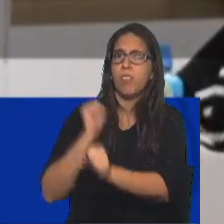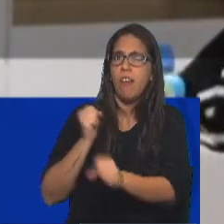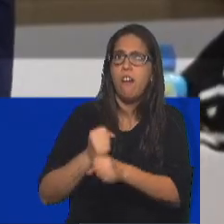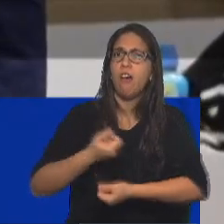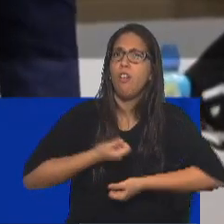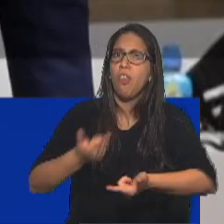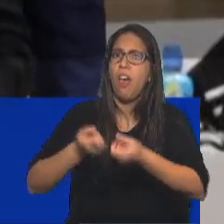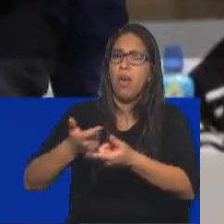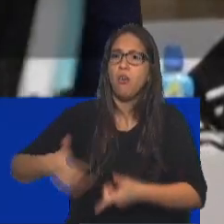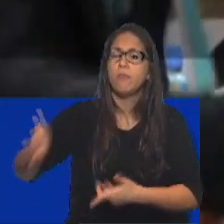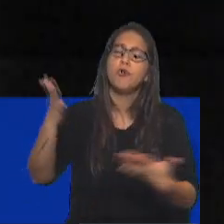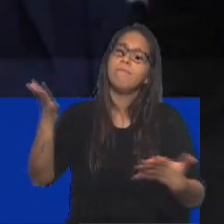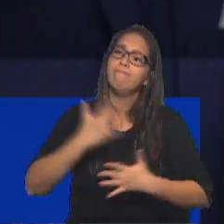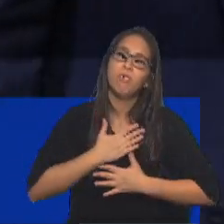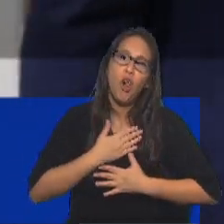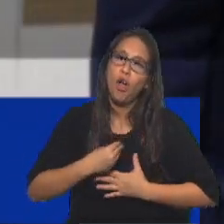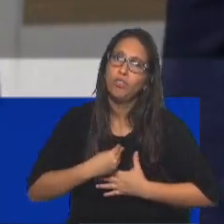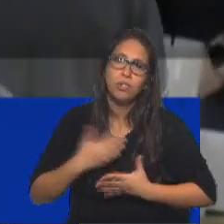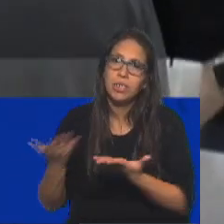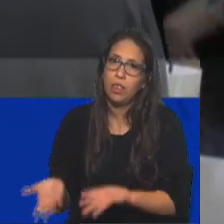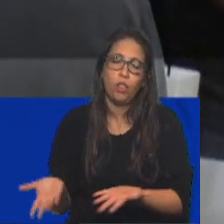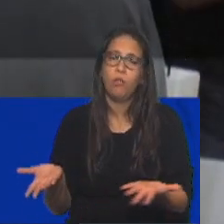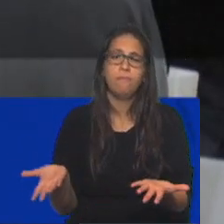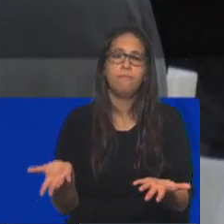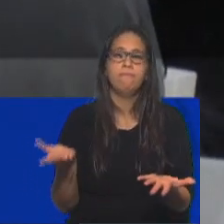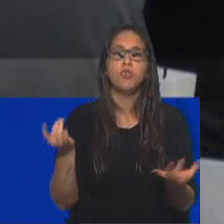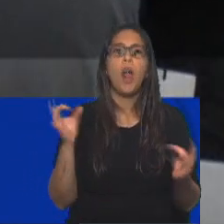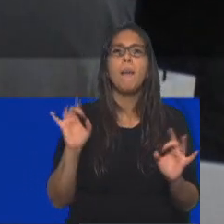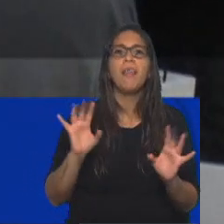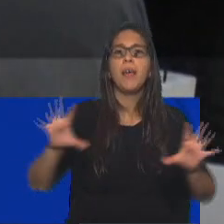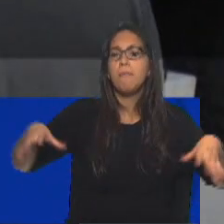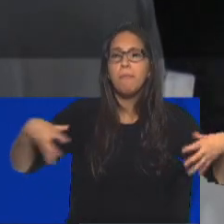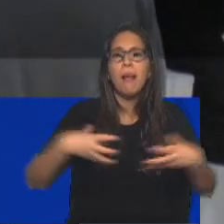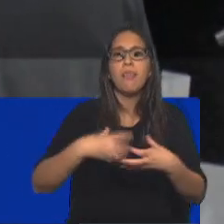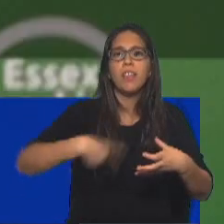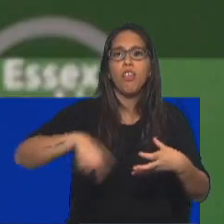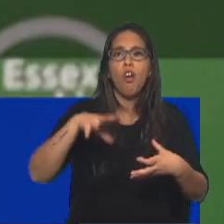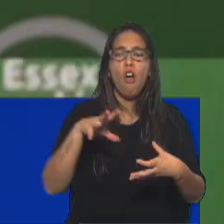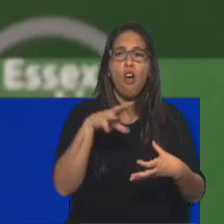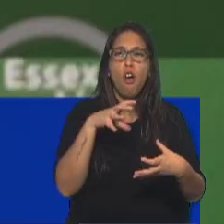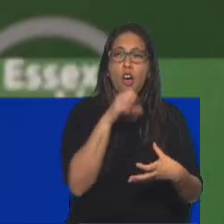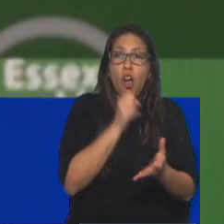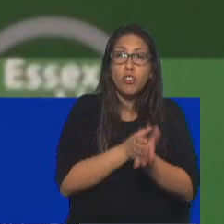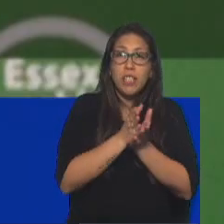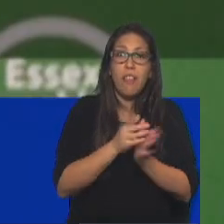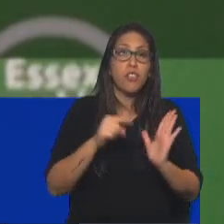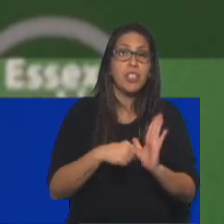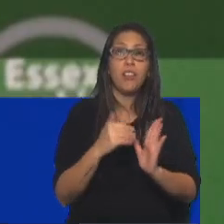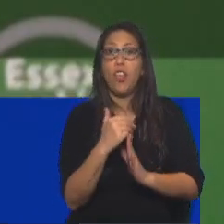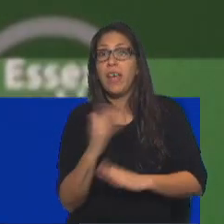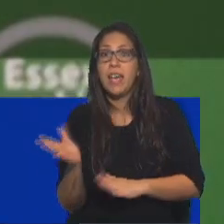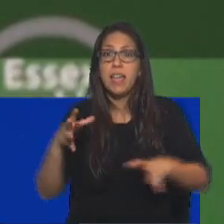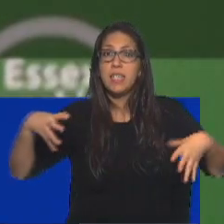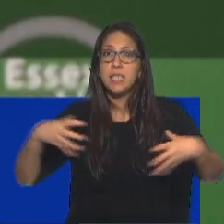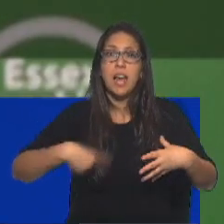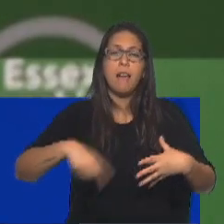am sorry. It's not just disappointment with the Conservative Party. There is a massive gap on the centre-right of British politics, and my job